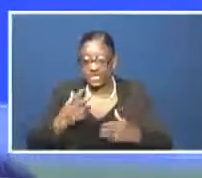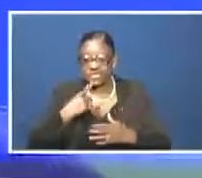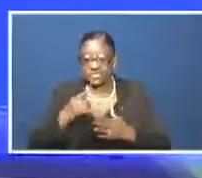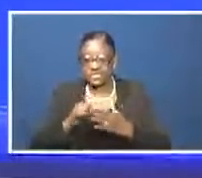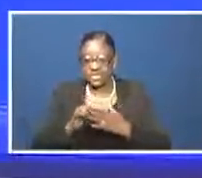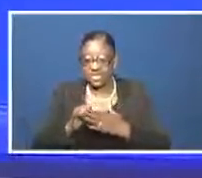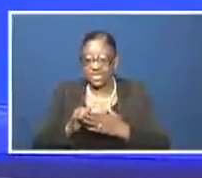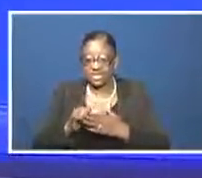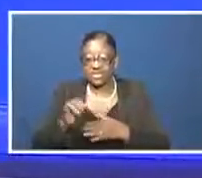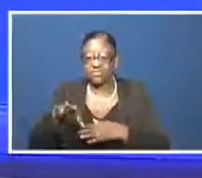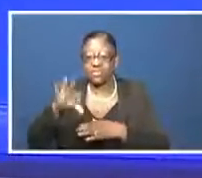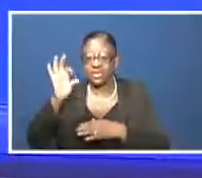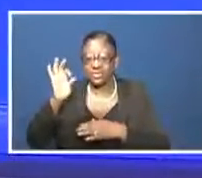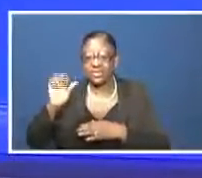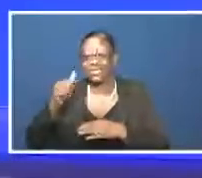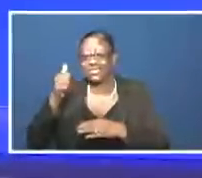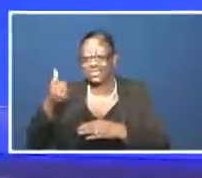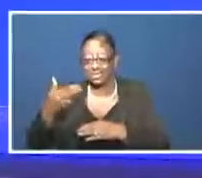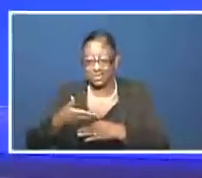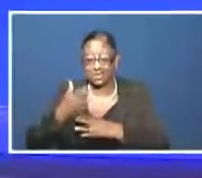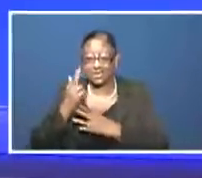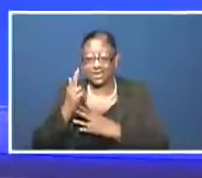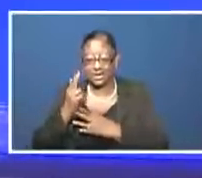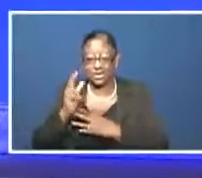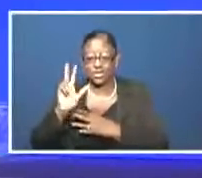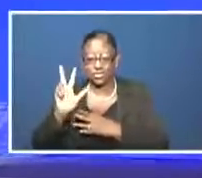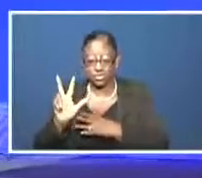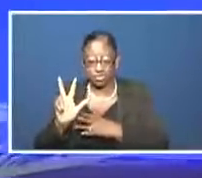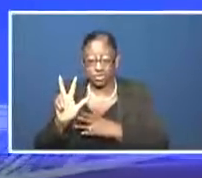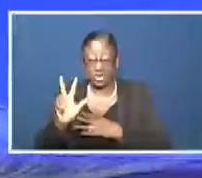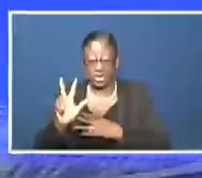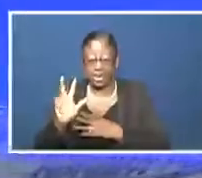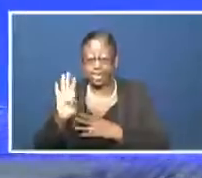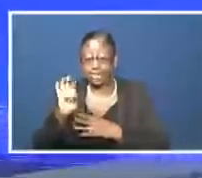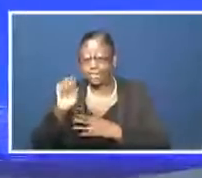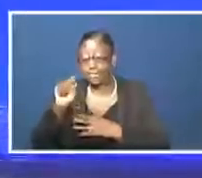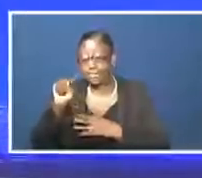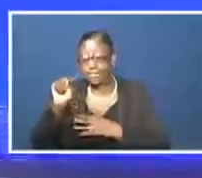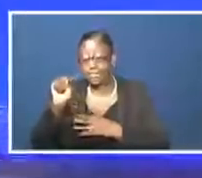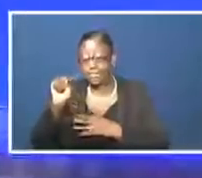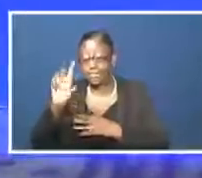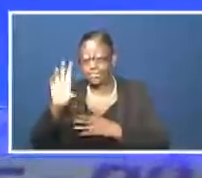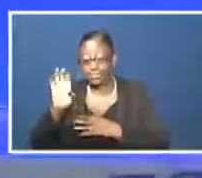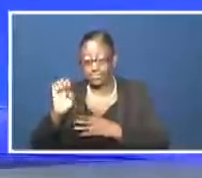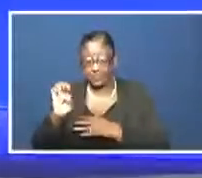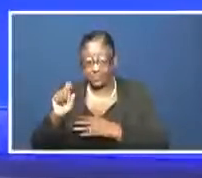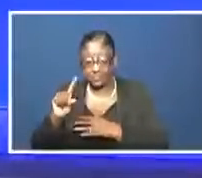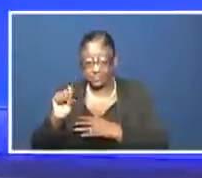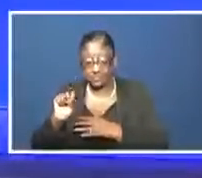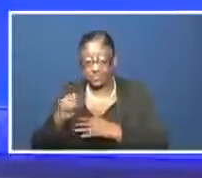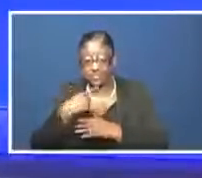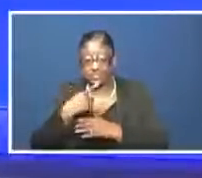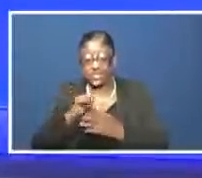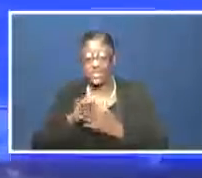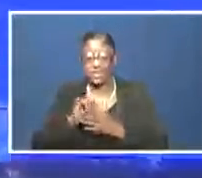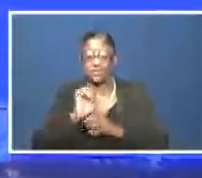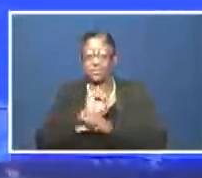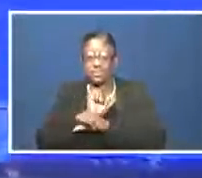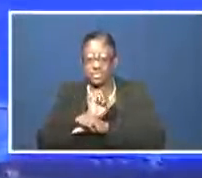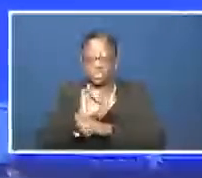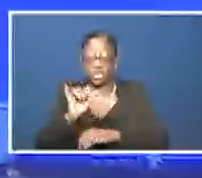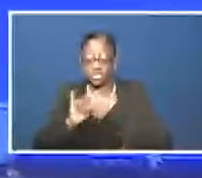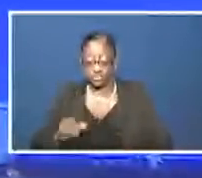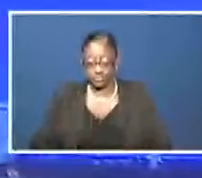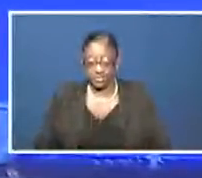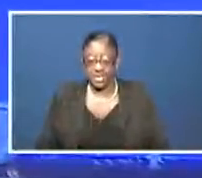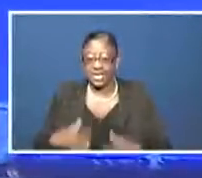suspect revealed a pistol with 3 unfired rounds of ammunition. The man was taken into custody. Well, the Royal Bahamas